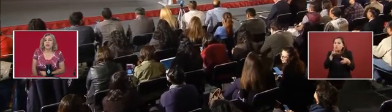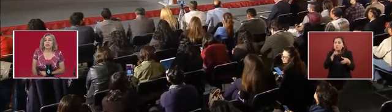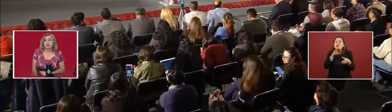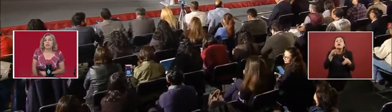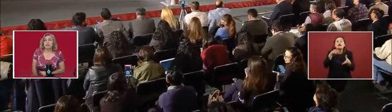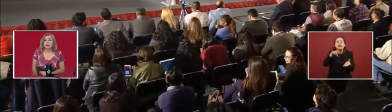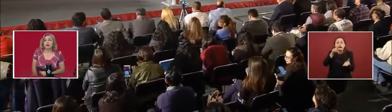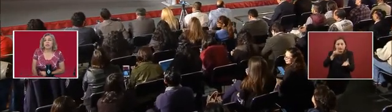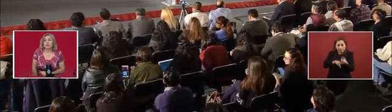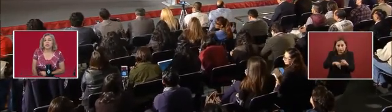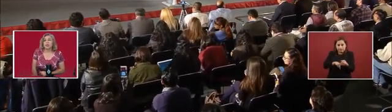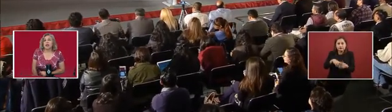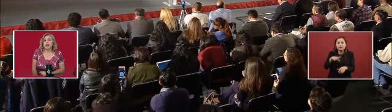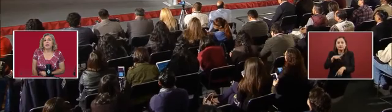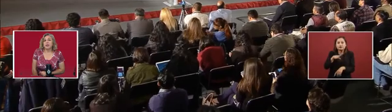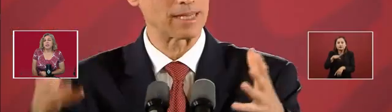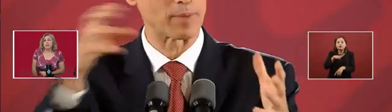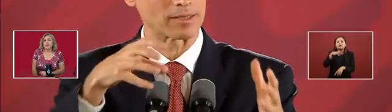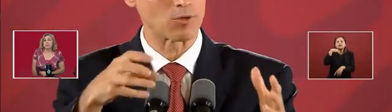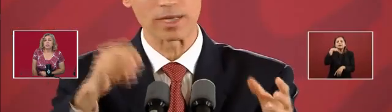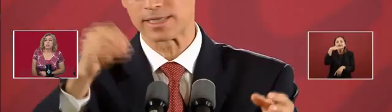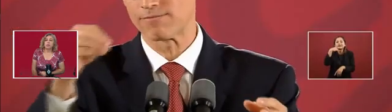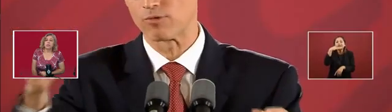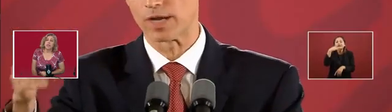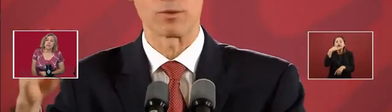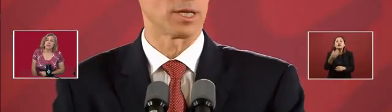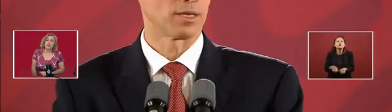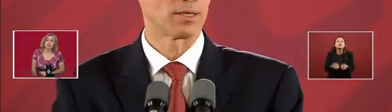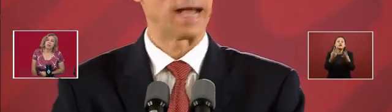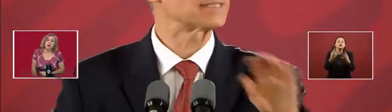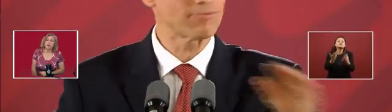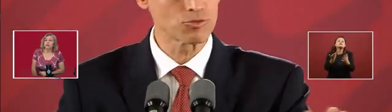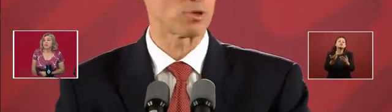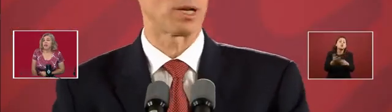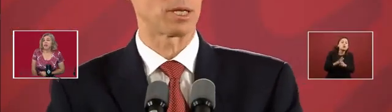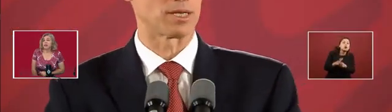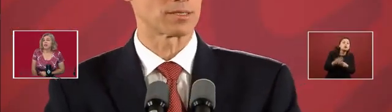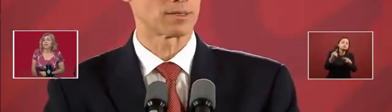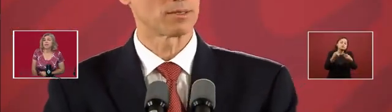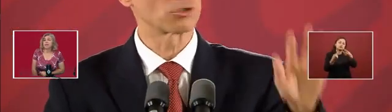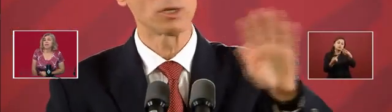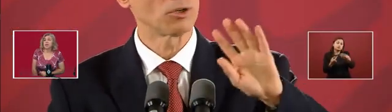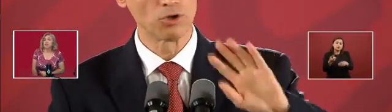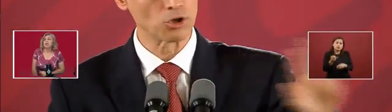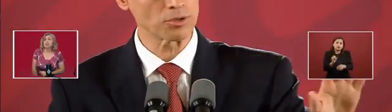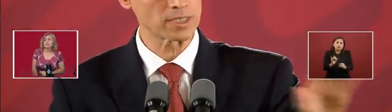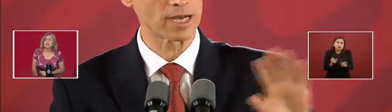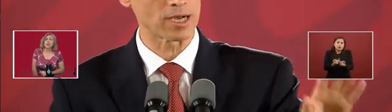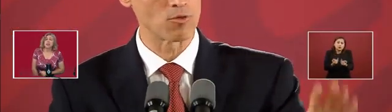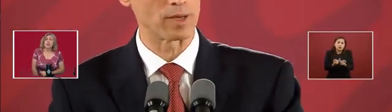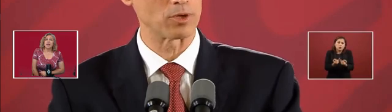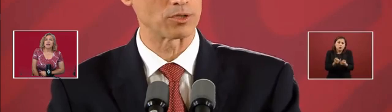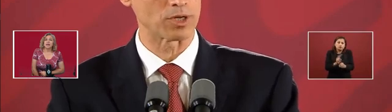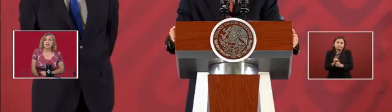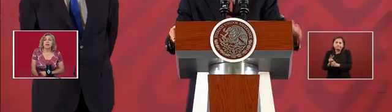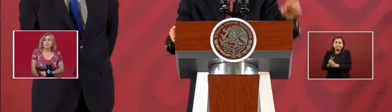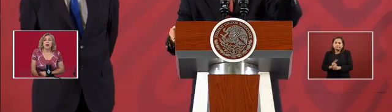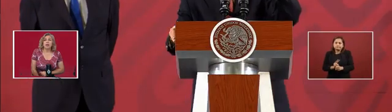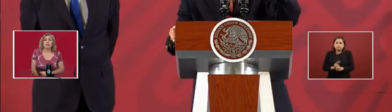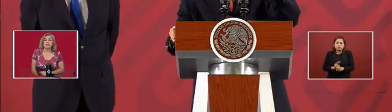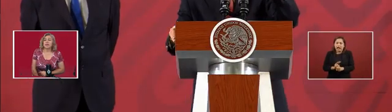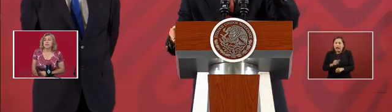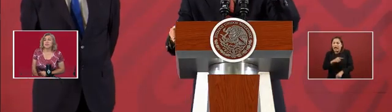comparison. So the monitoring is you just take a little sample where it's concentrated. So from this area